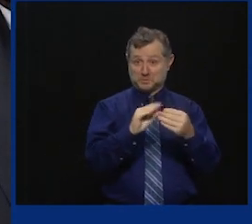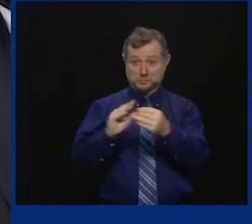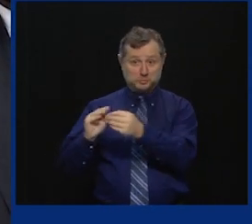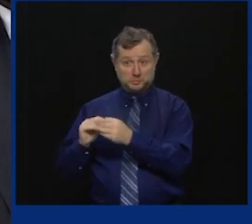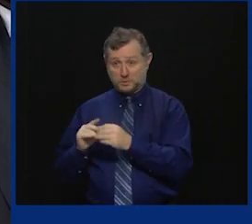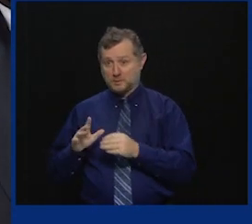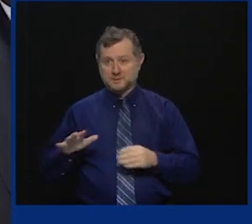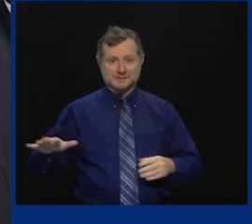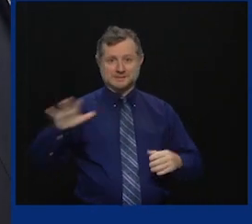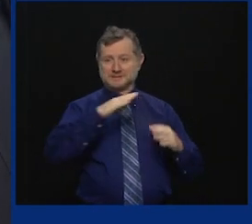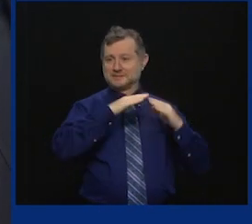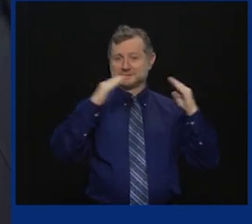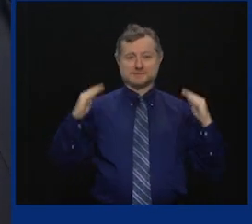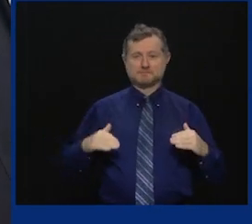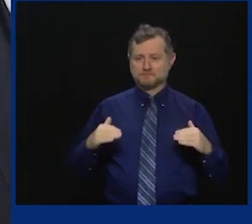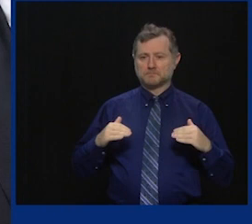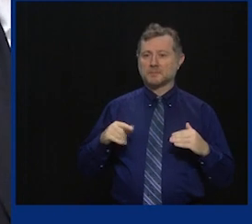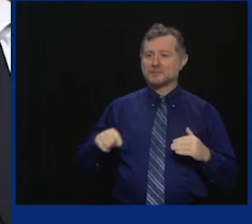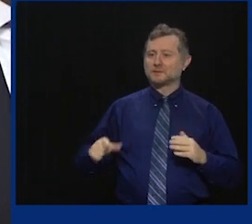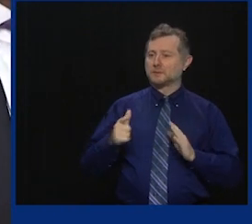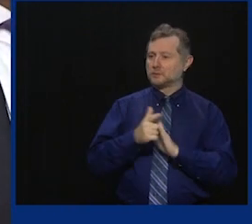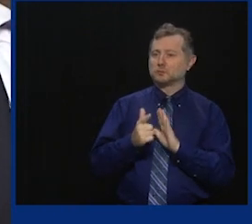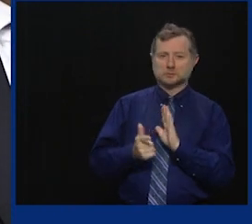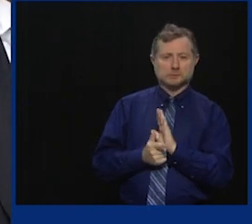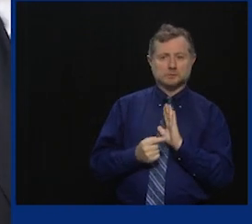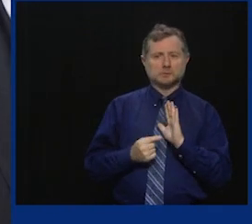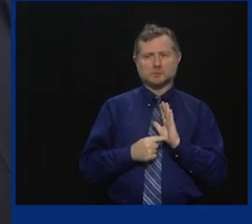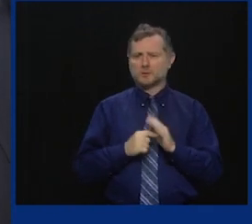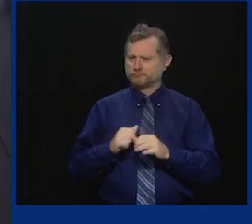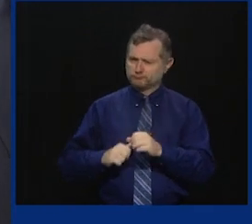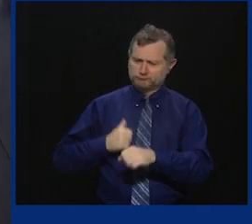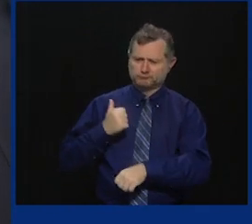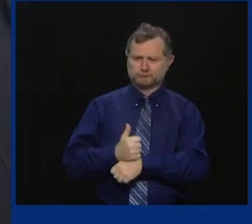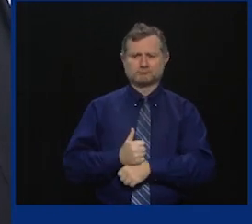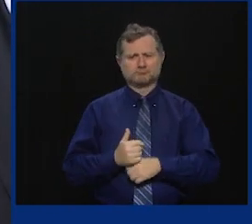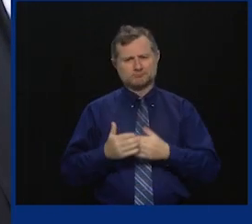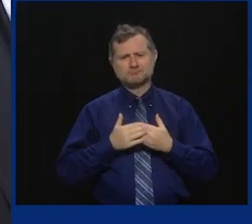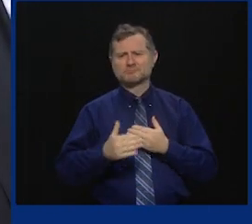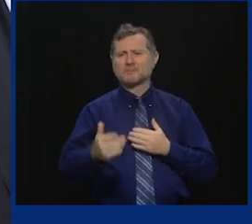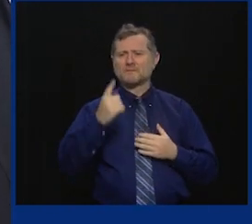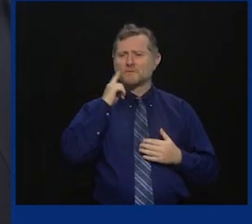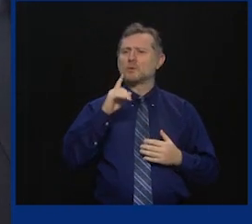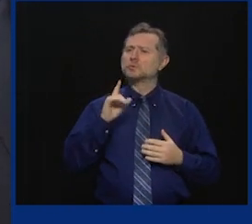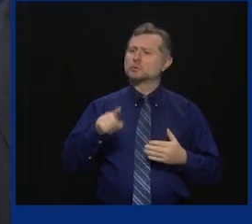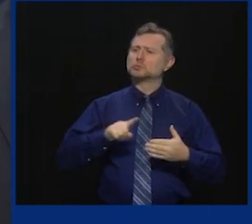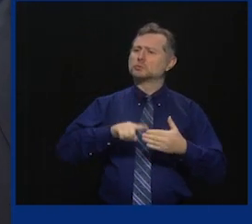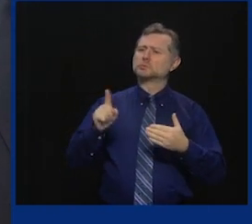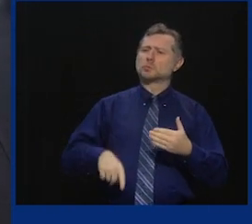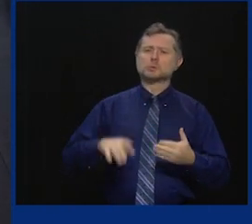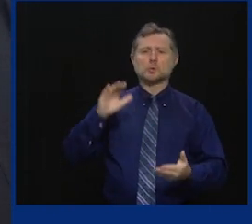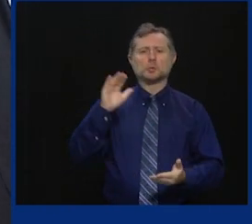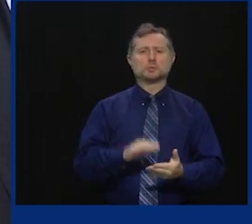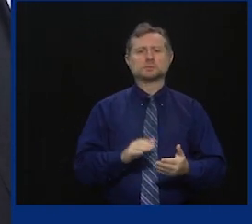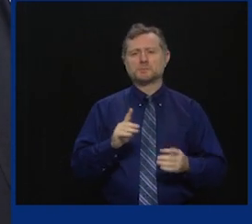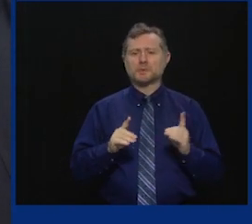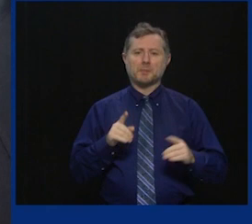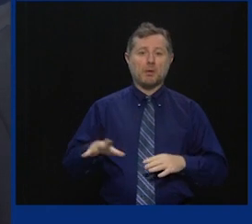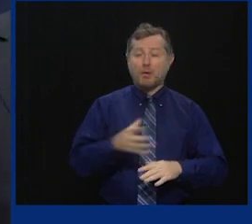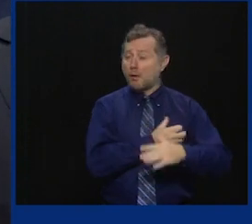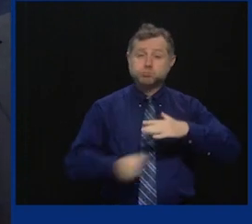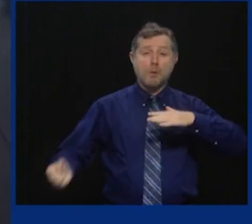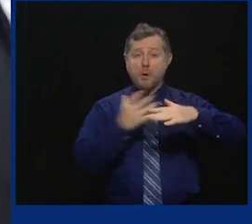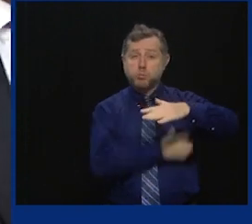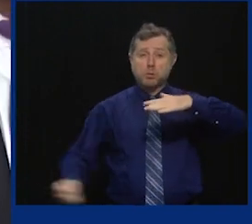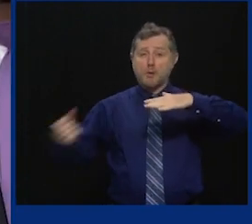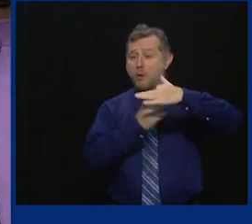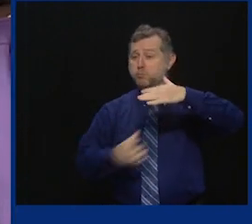this is the law going forward, and we believe that this is going to result in fewer people being picked up and arrested and incarcerated,